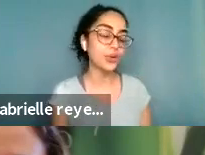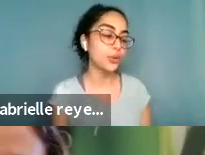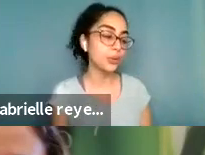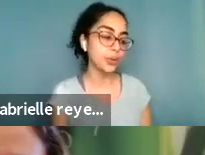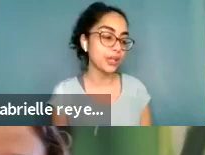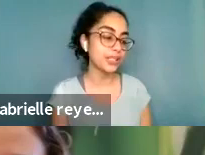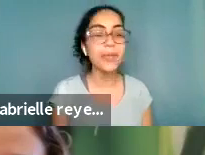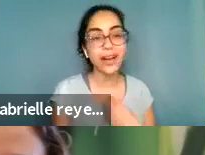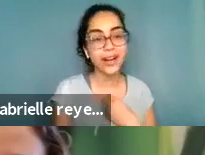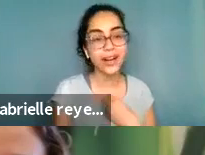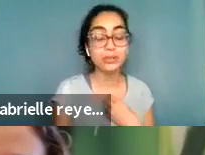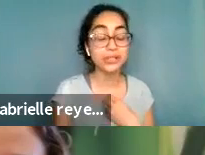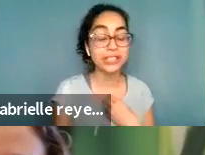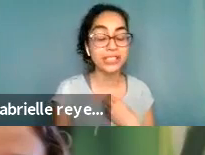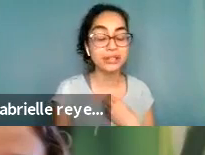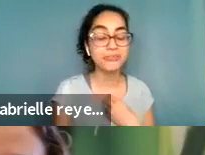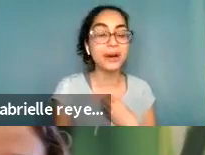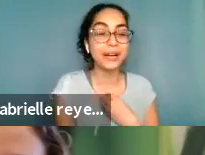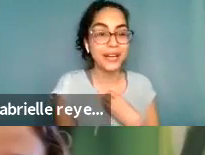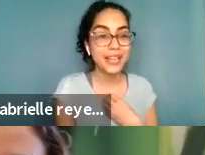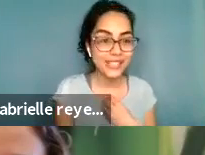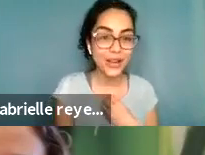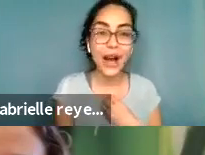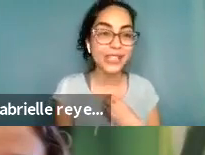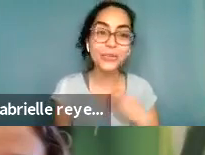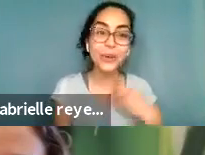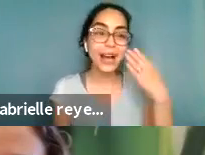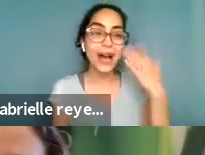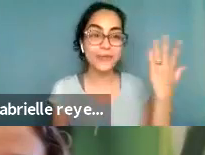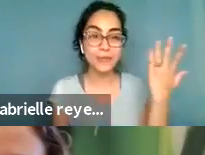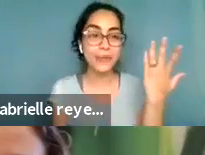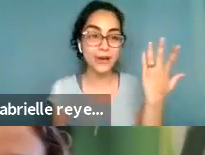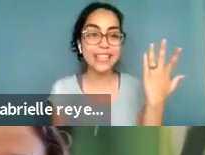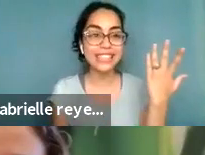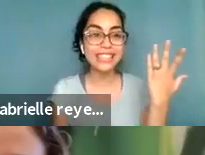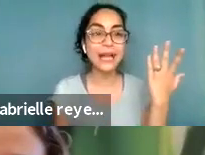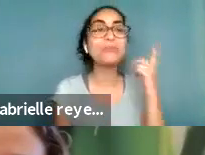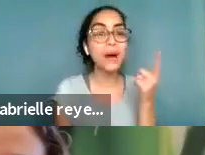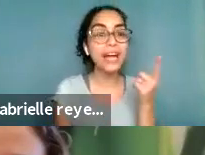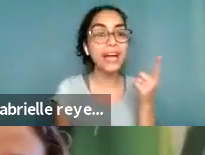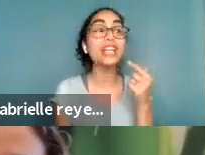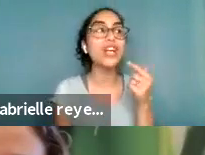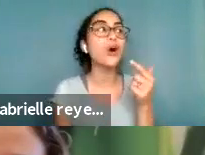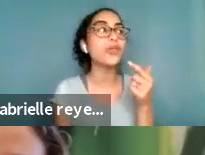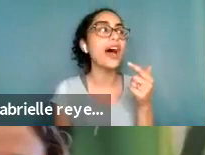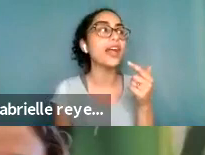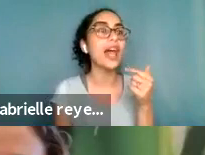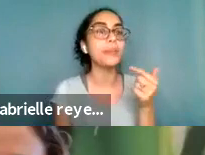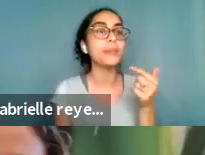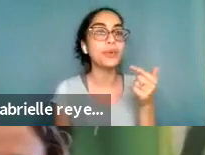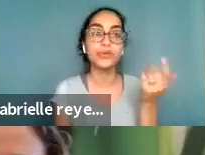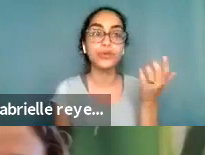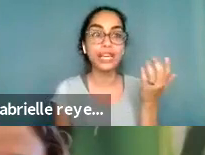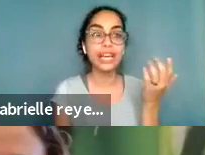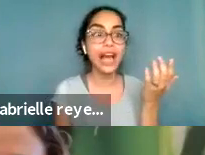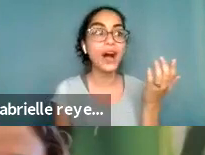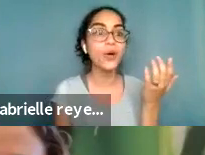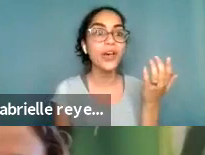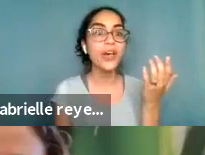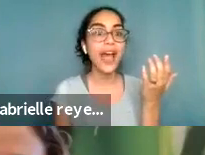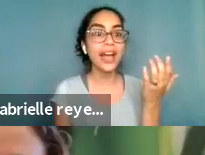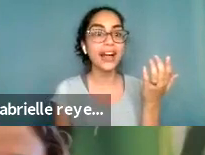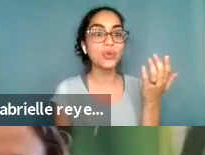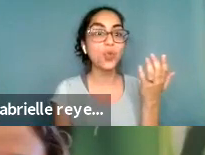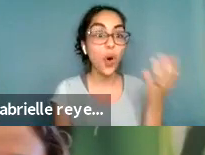forgot who it was. I'm not a country person. So that's why I'm not remembering these names. But I know that a lot of people were freaking